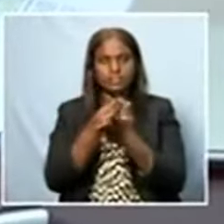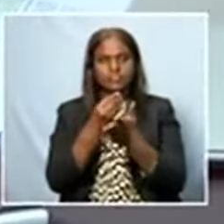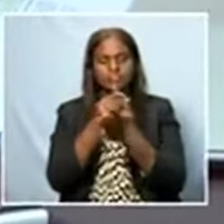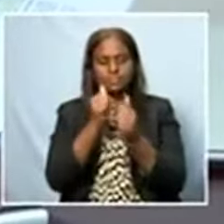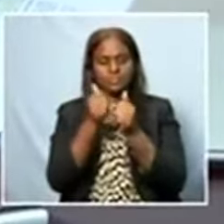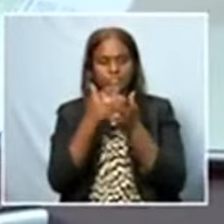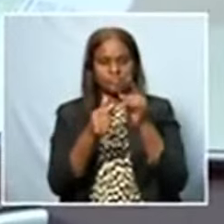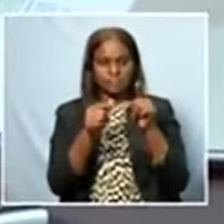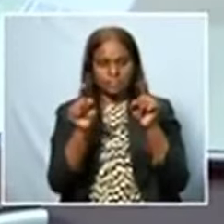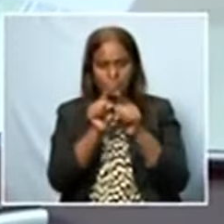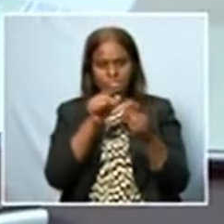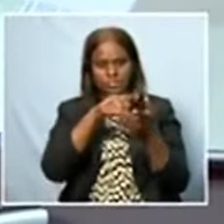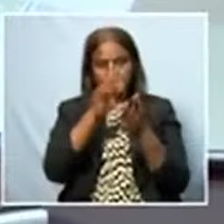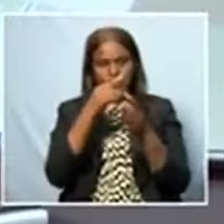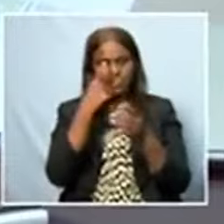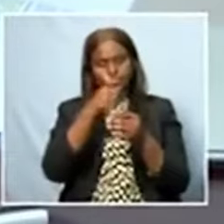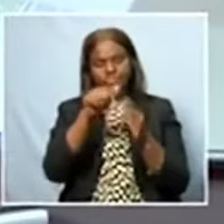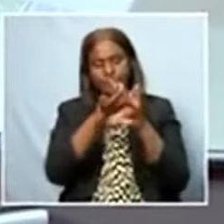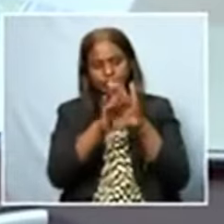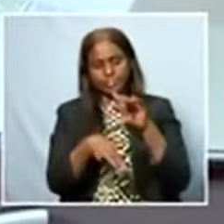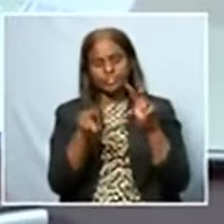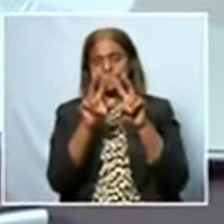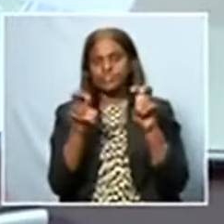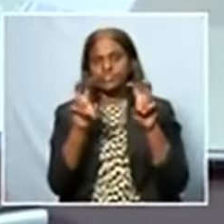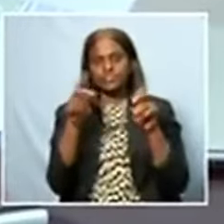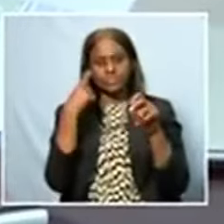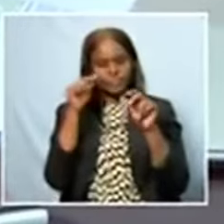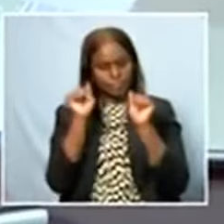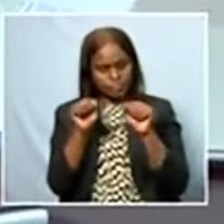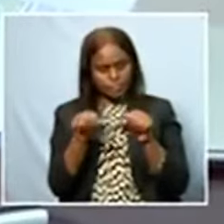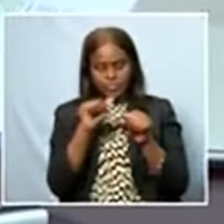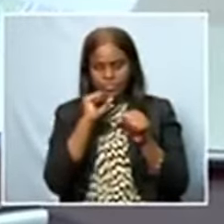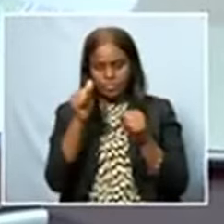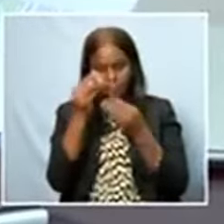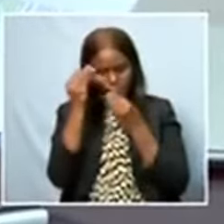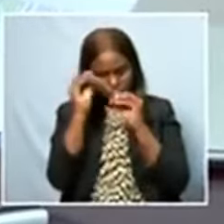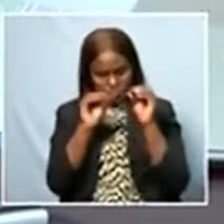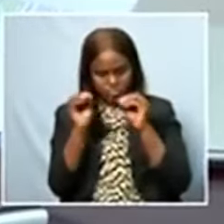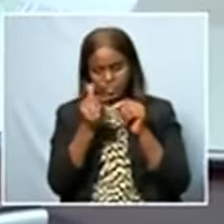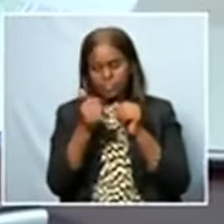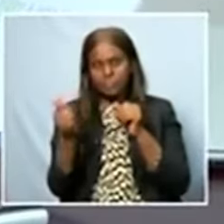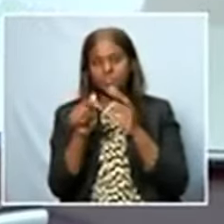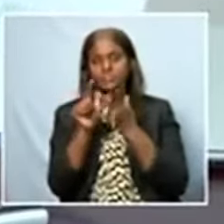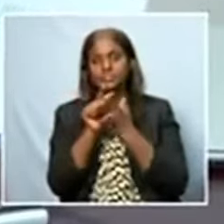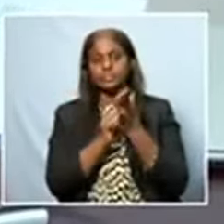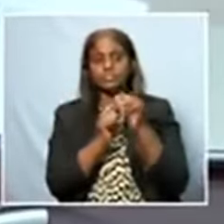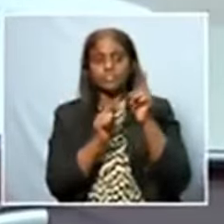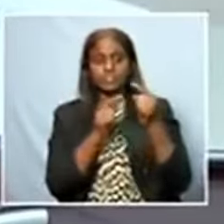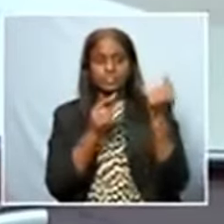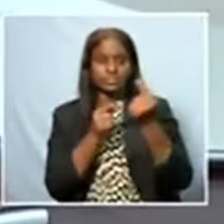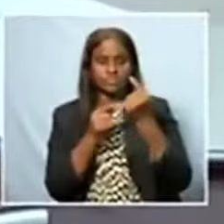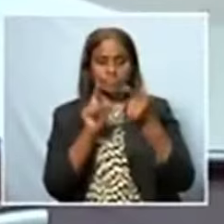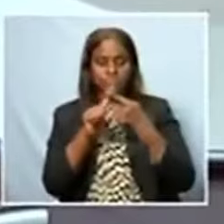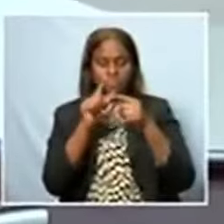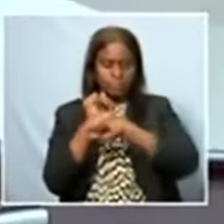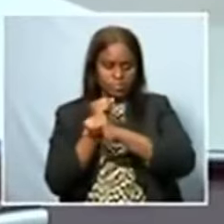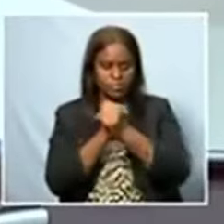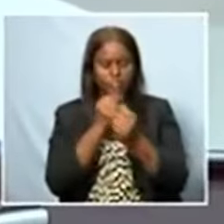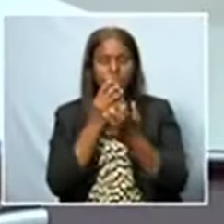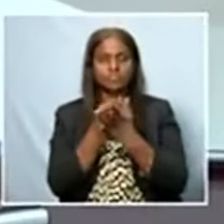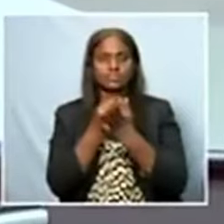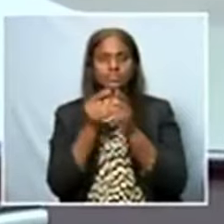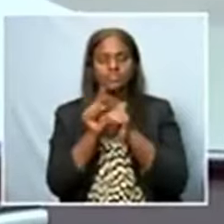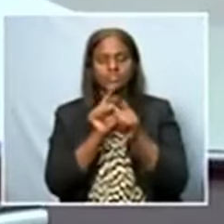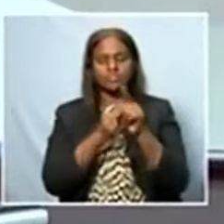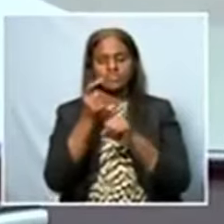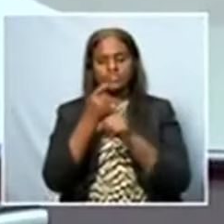is due to a taxpayer who is under investigation for possible non-compliance under any law. This is meant to safeguard revenue and is